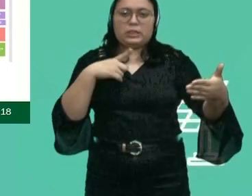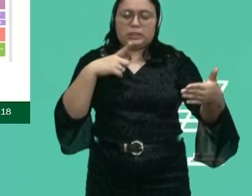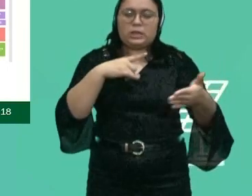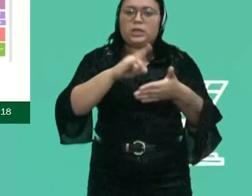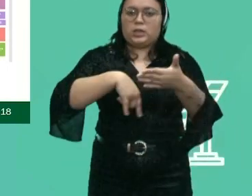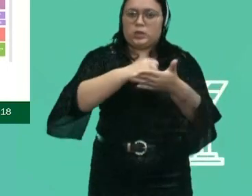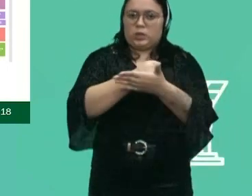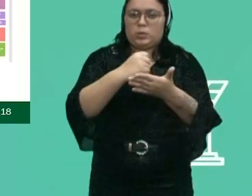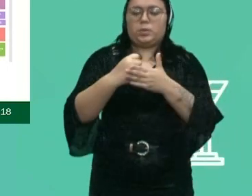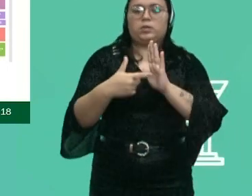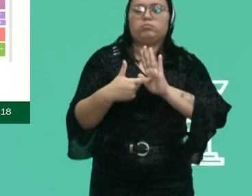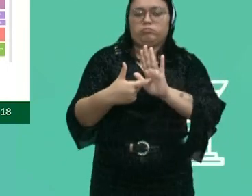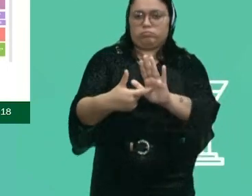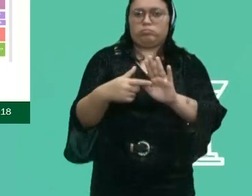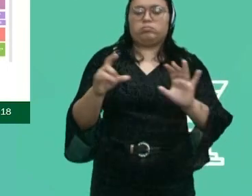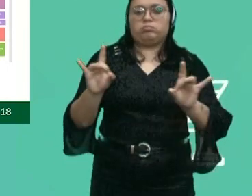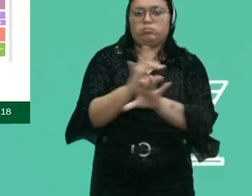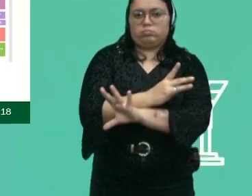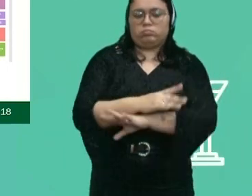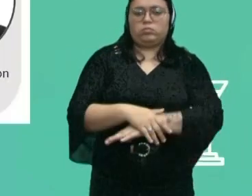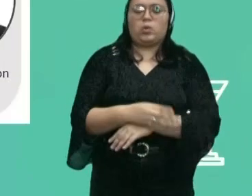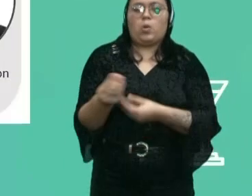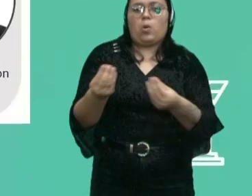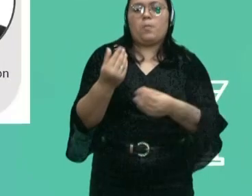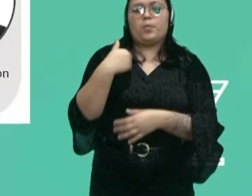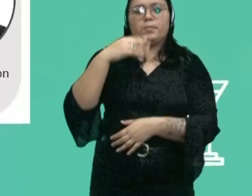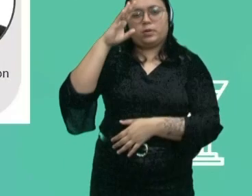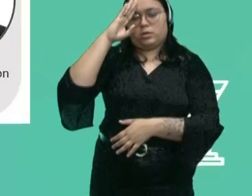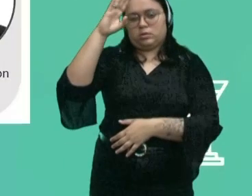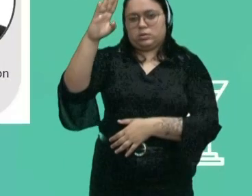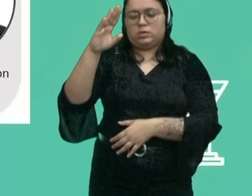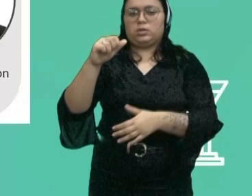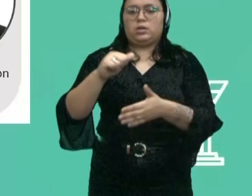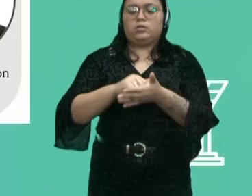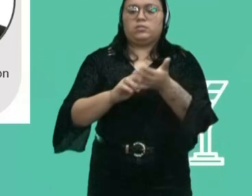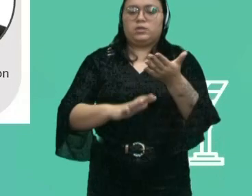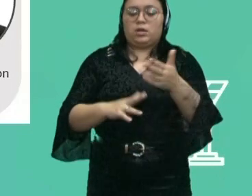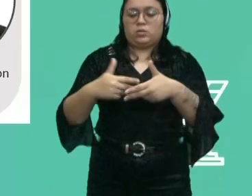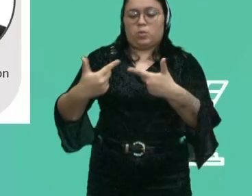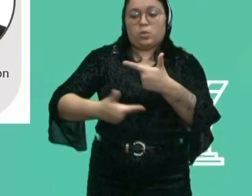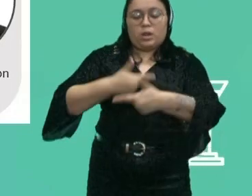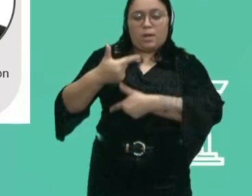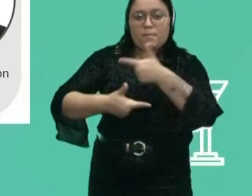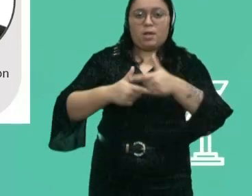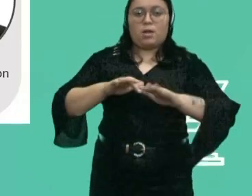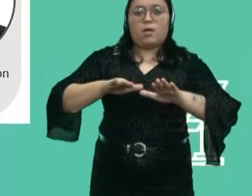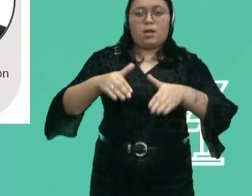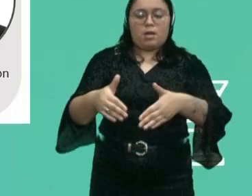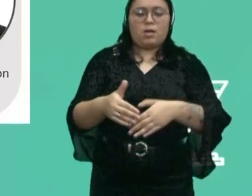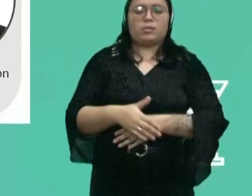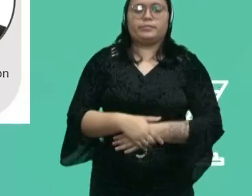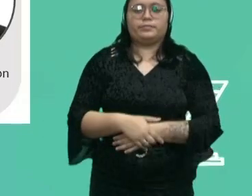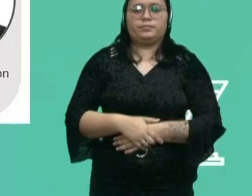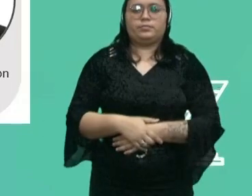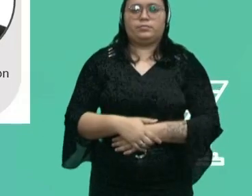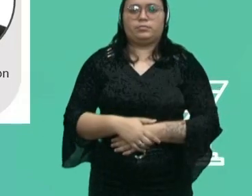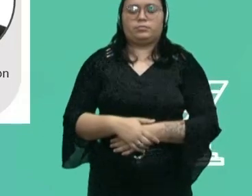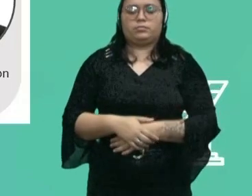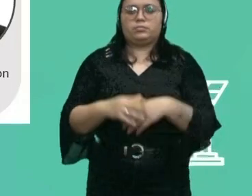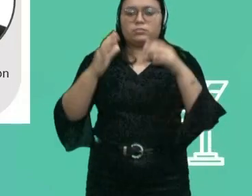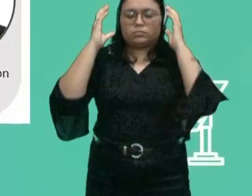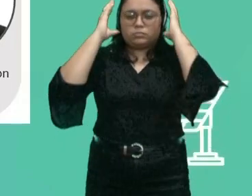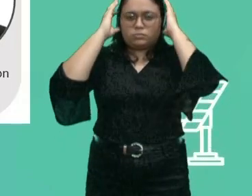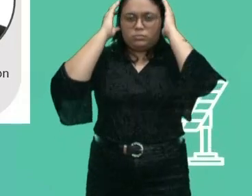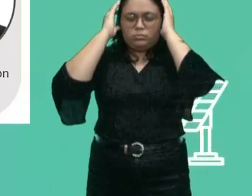leverage, prioritize the activities? And finally, last but not least, if there are any early career graduates out there,